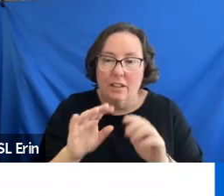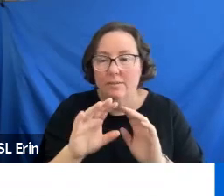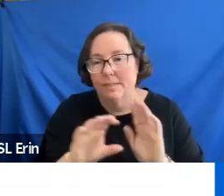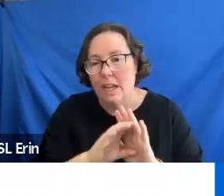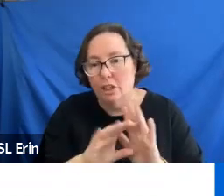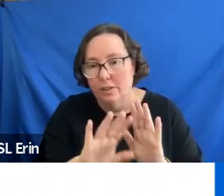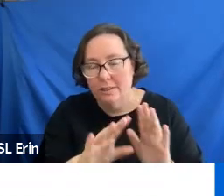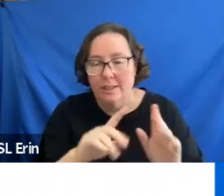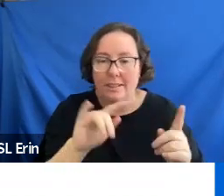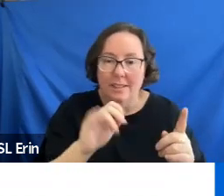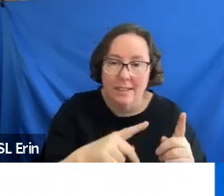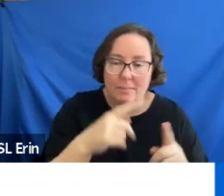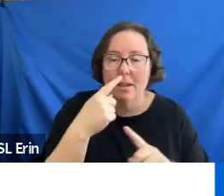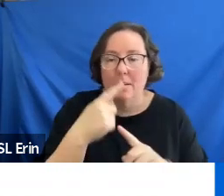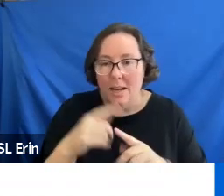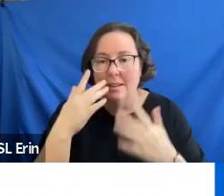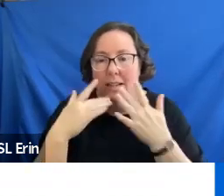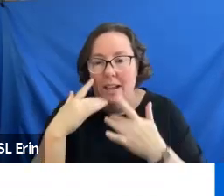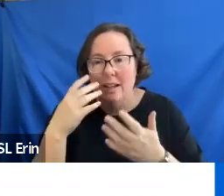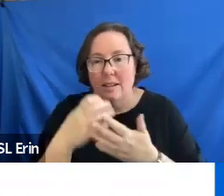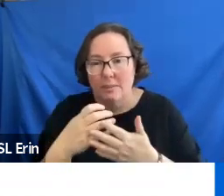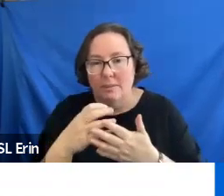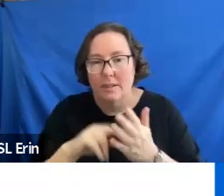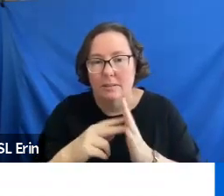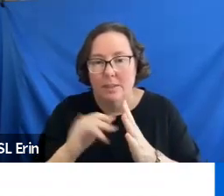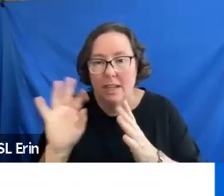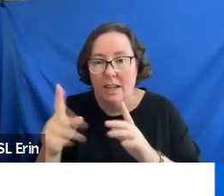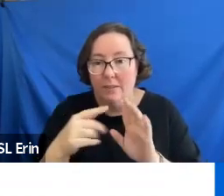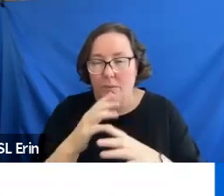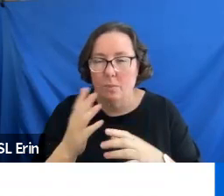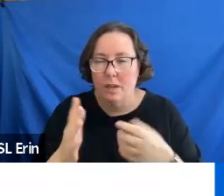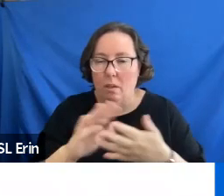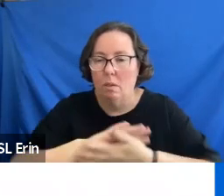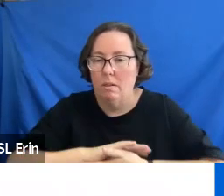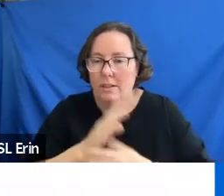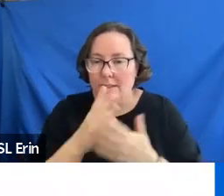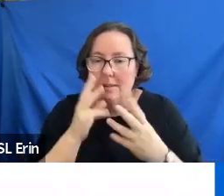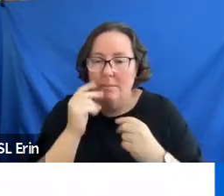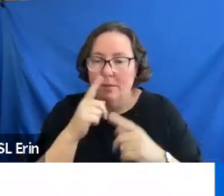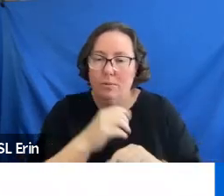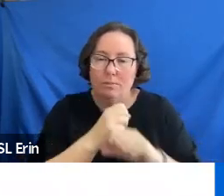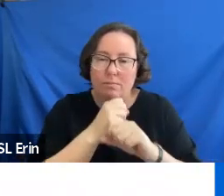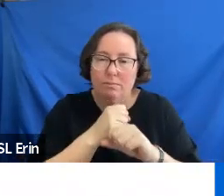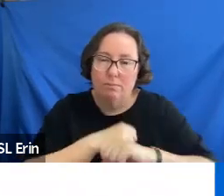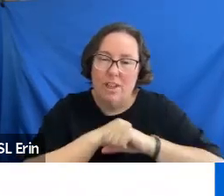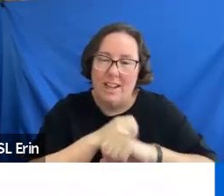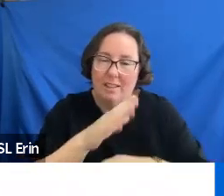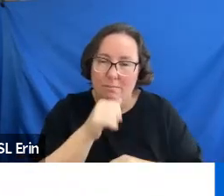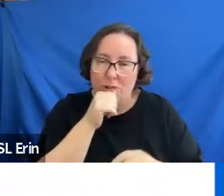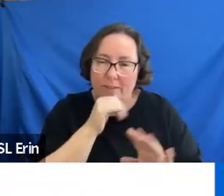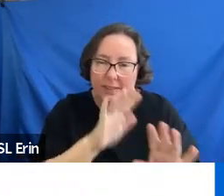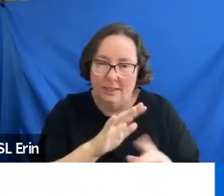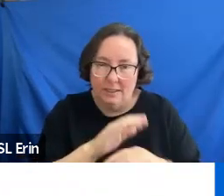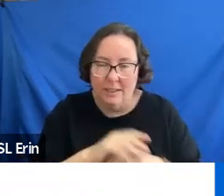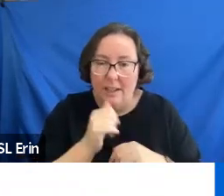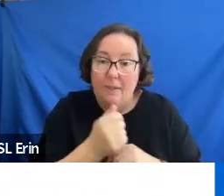case, zip code and economically disadvantaged, and we do suppress more information. So I believe